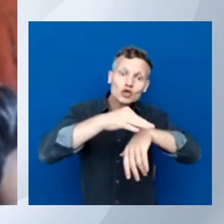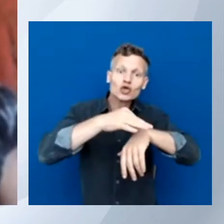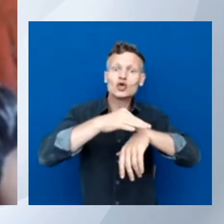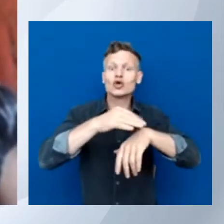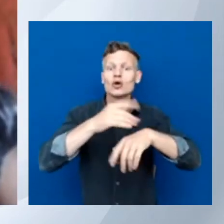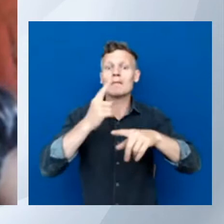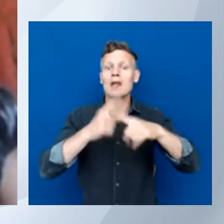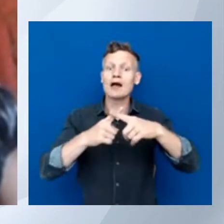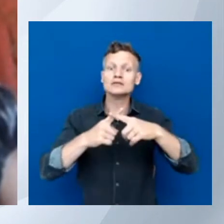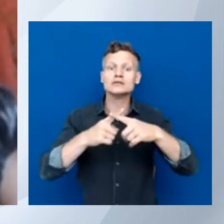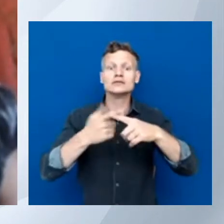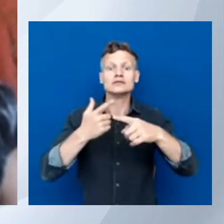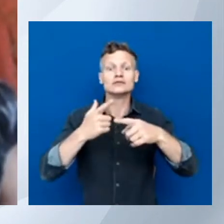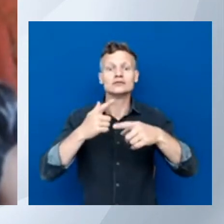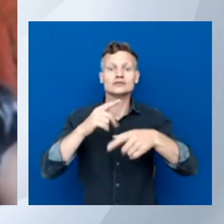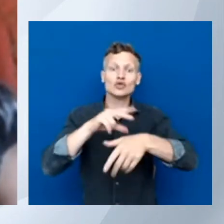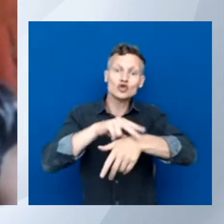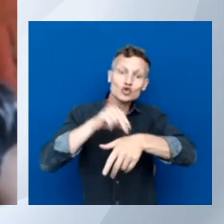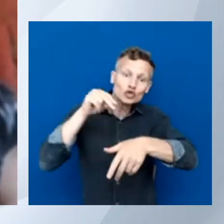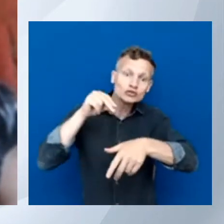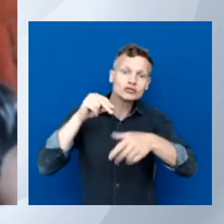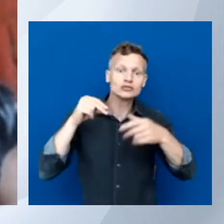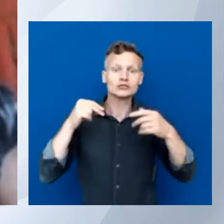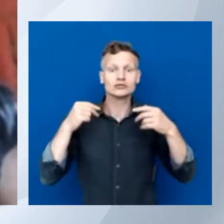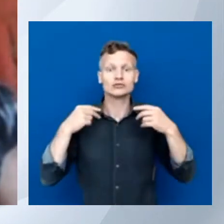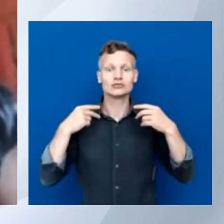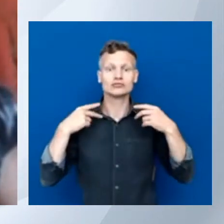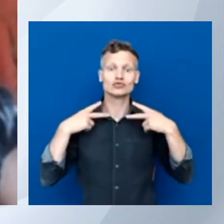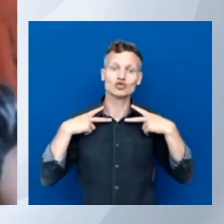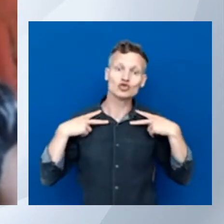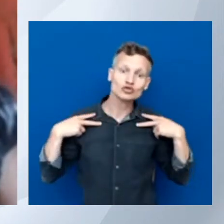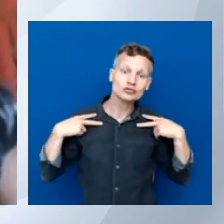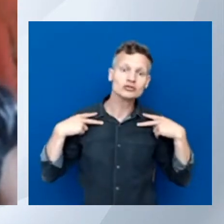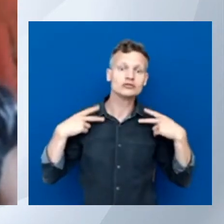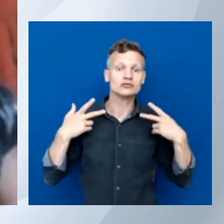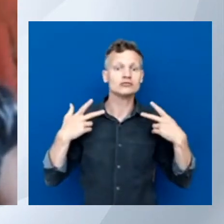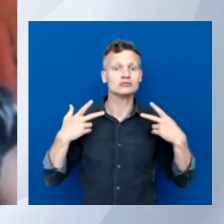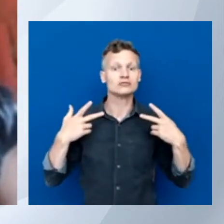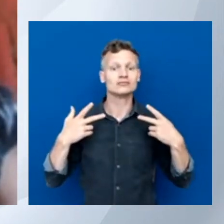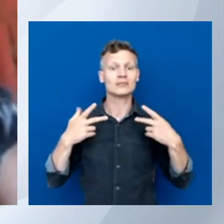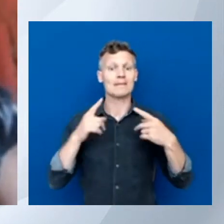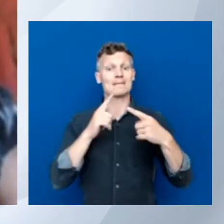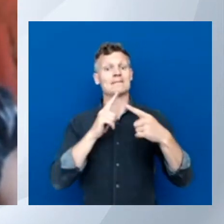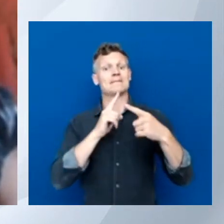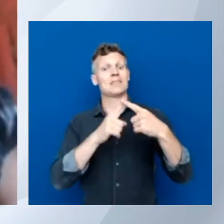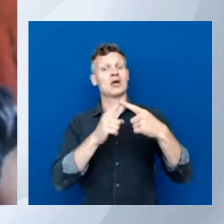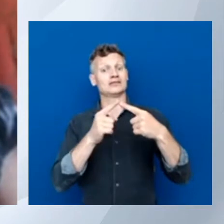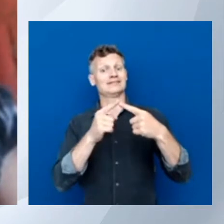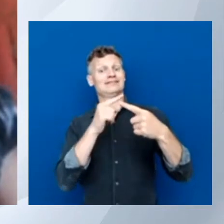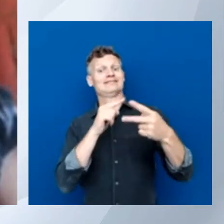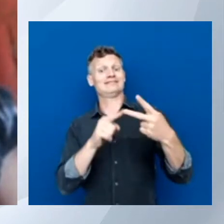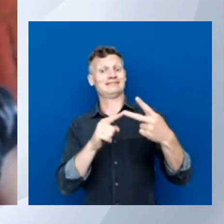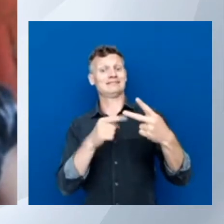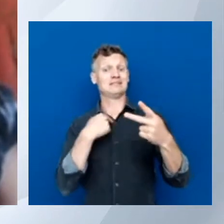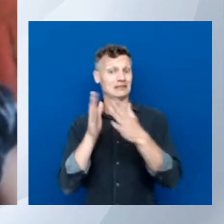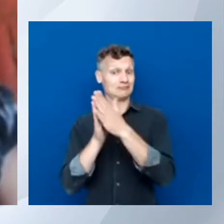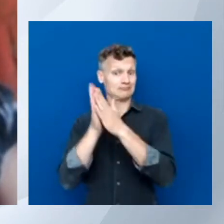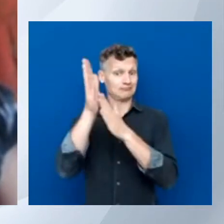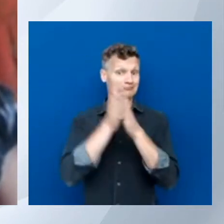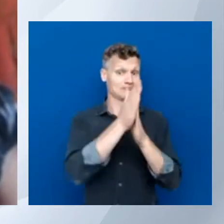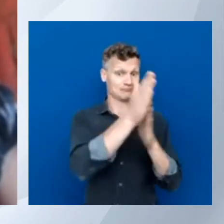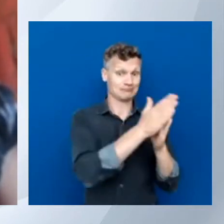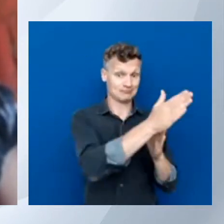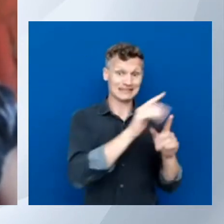that's my main task to do. Next to that, I'm also going out to different conferences to share